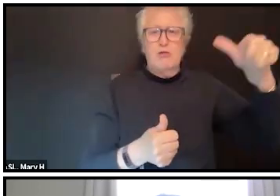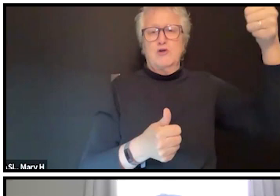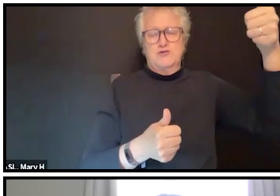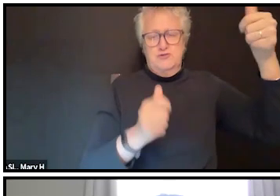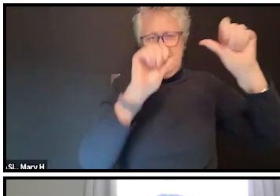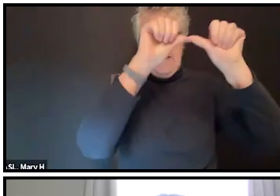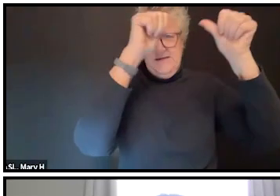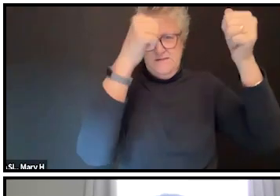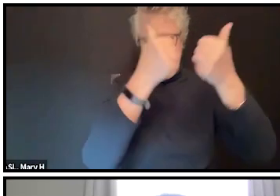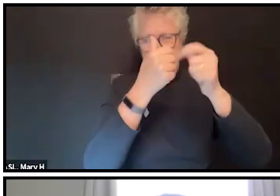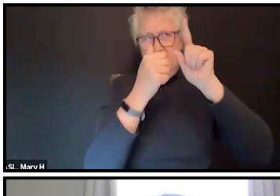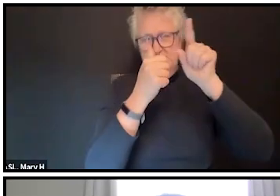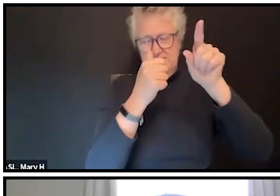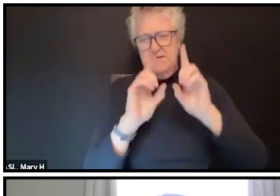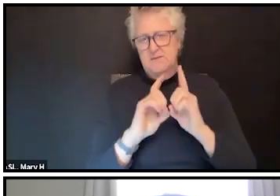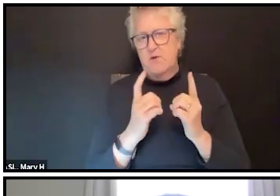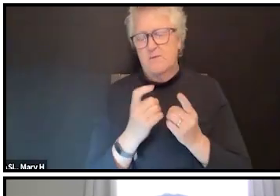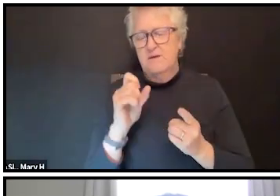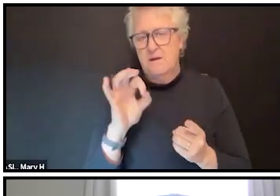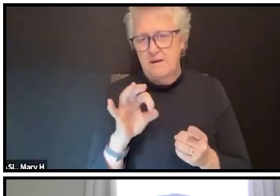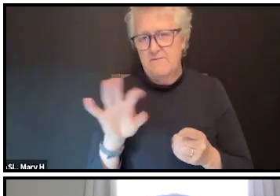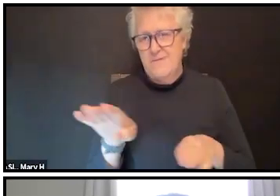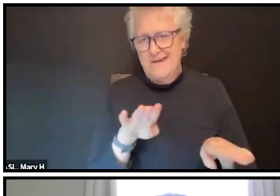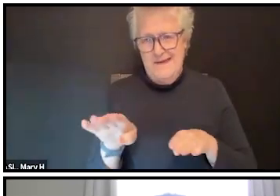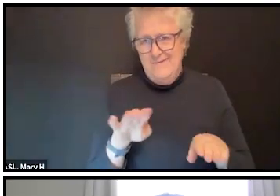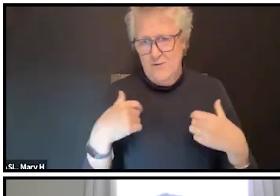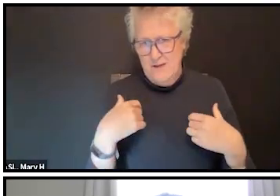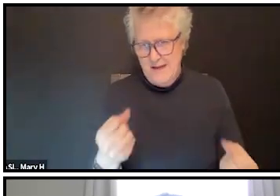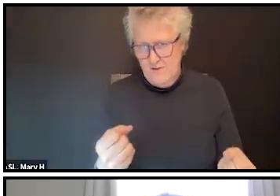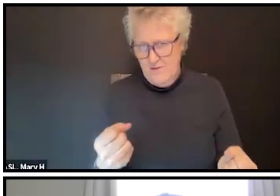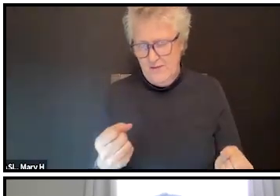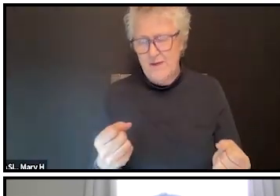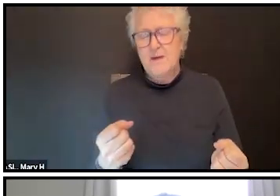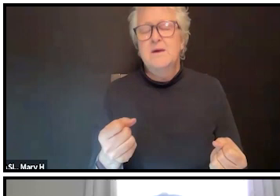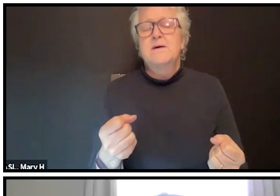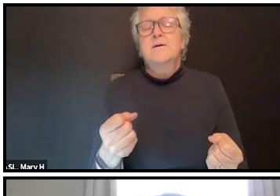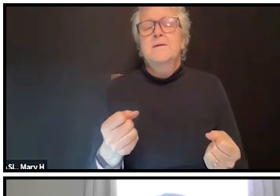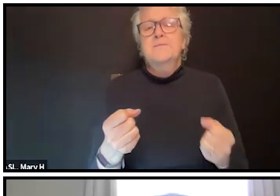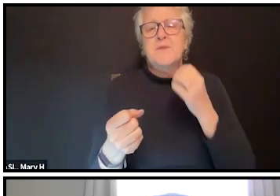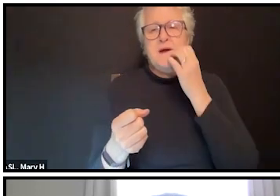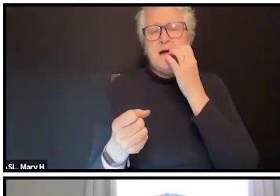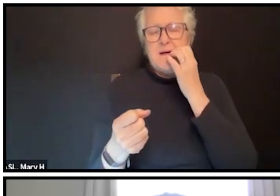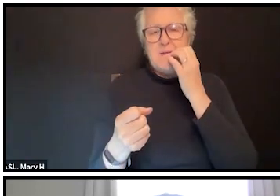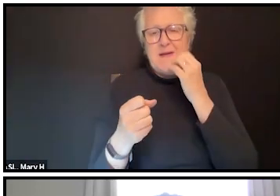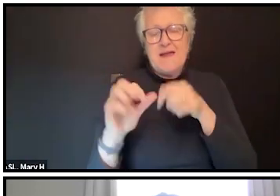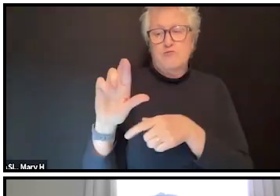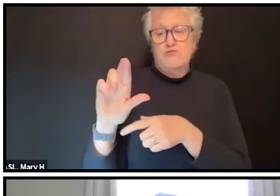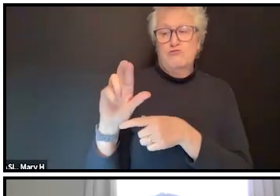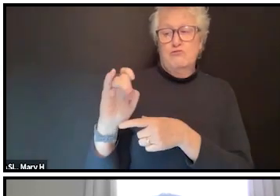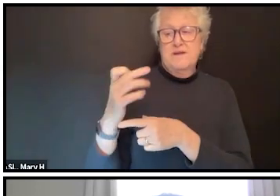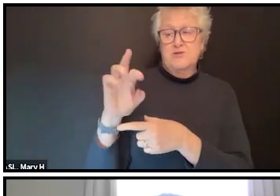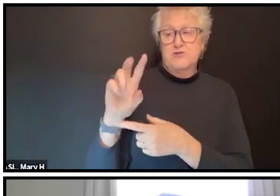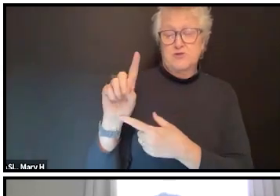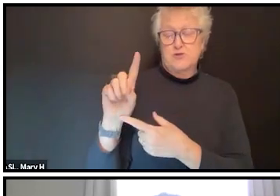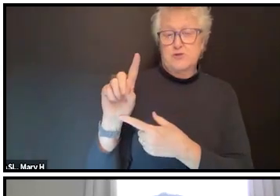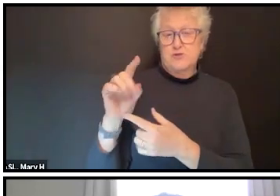of Behavioral Health Care, Developmental Disabilities, and Hospitals. And so Richard Leclerc is the director of our